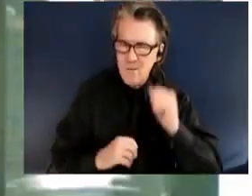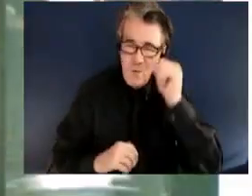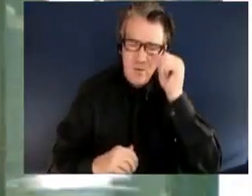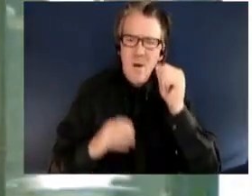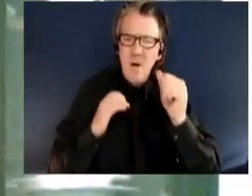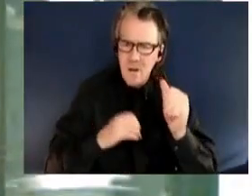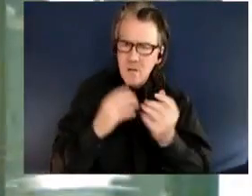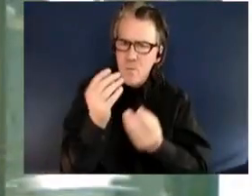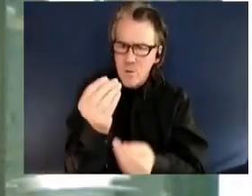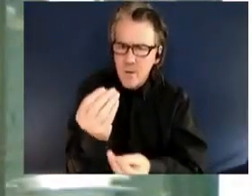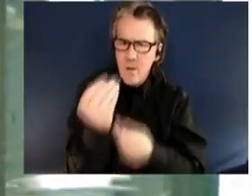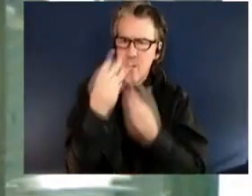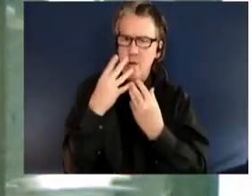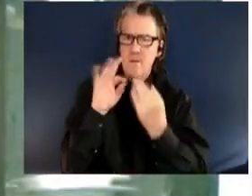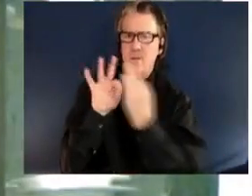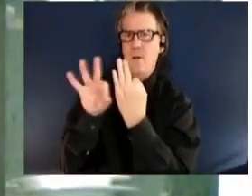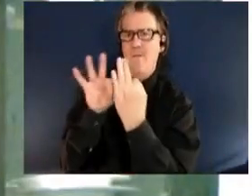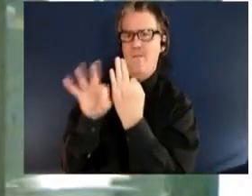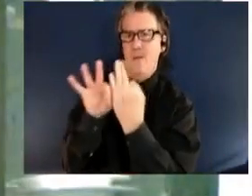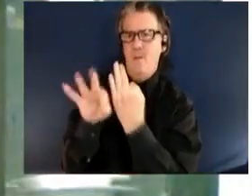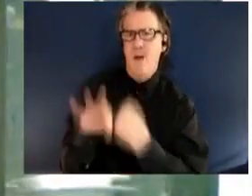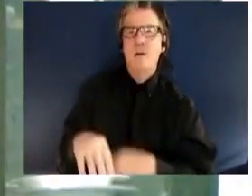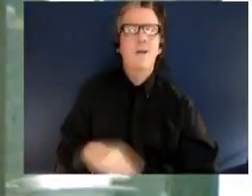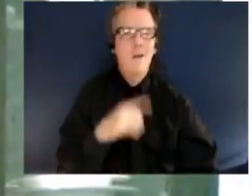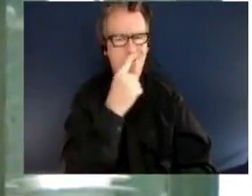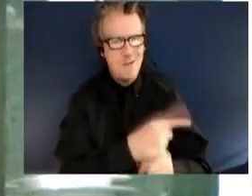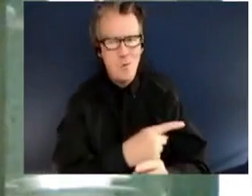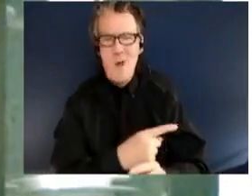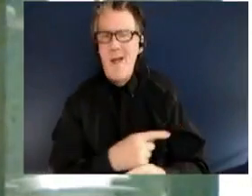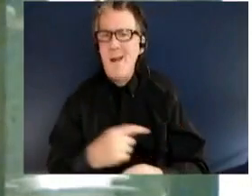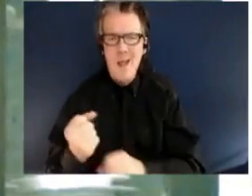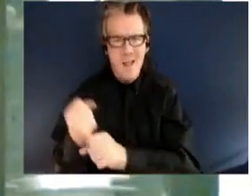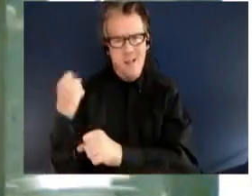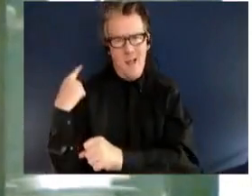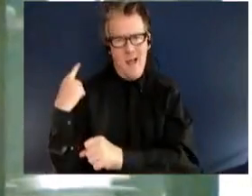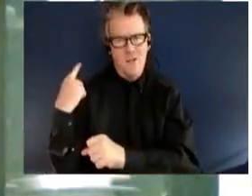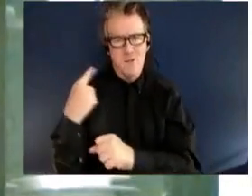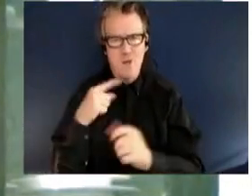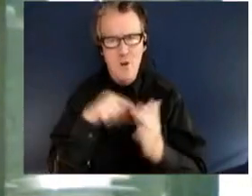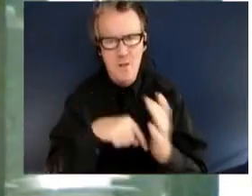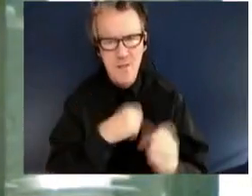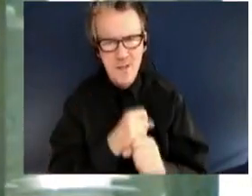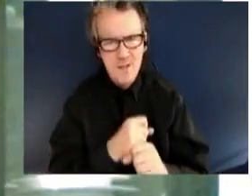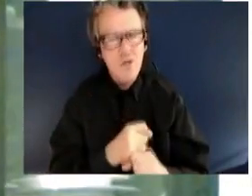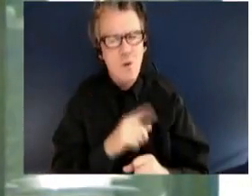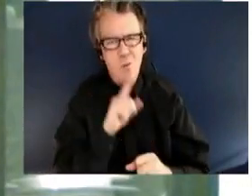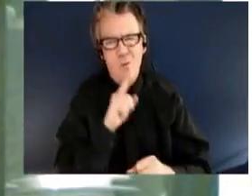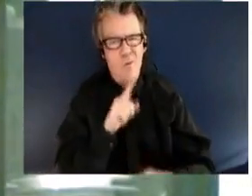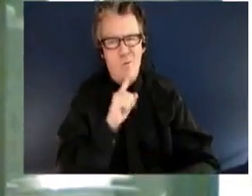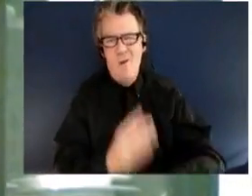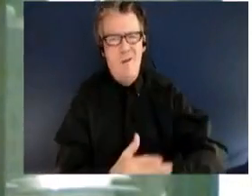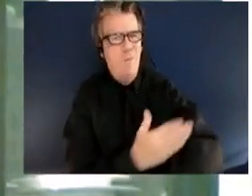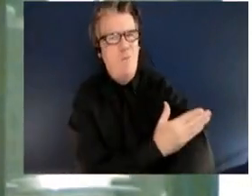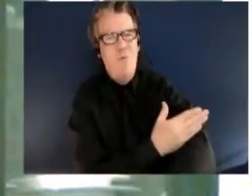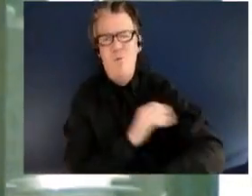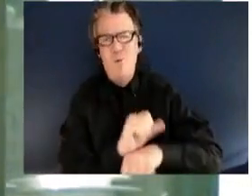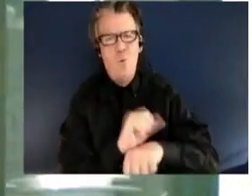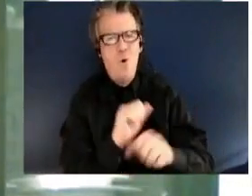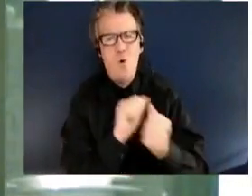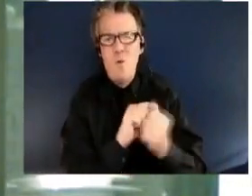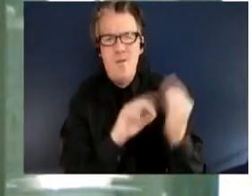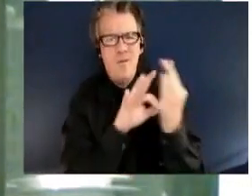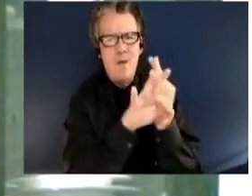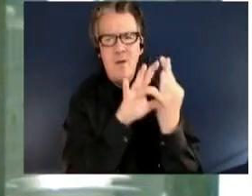get feedback consistently via our website. We work with external stakeholders, counties,